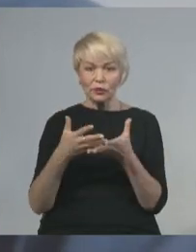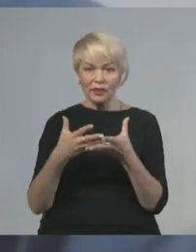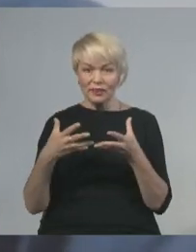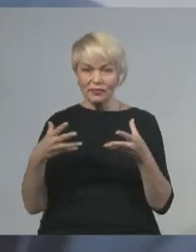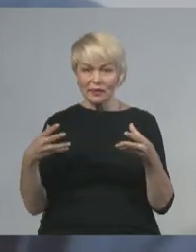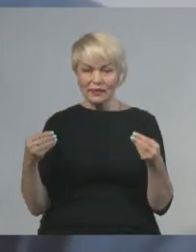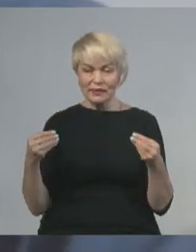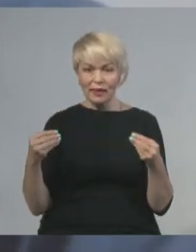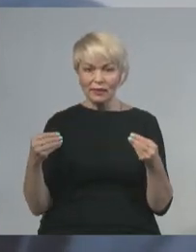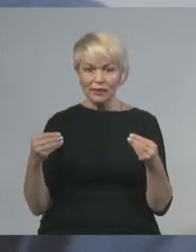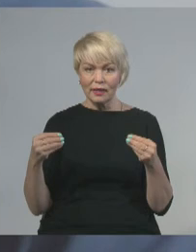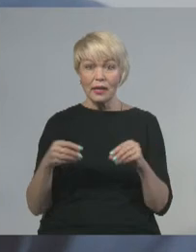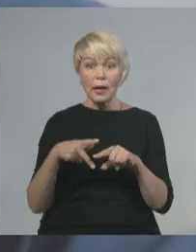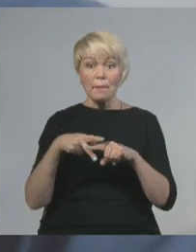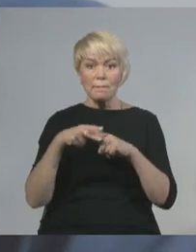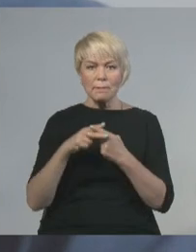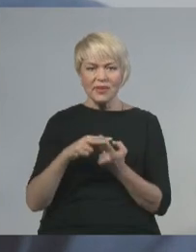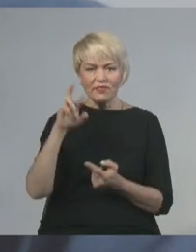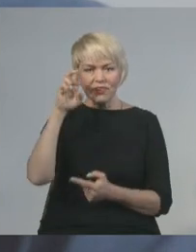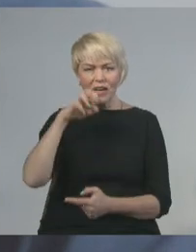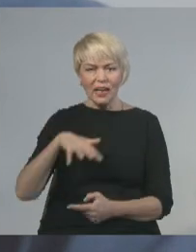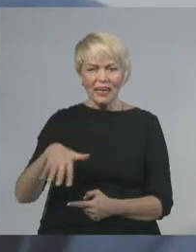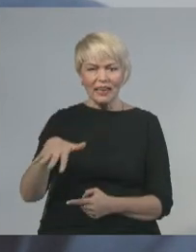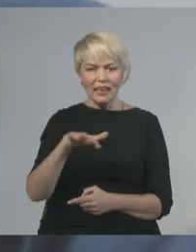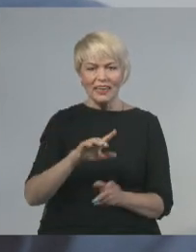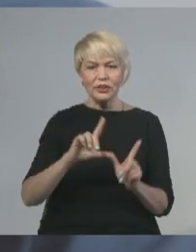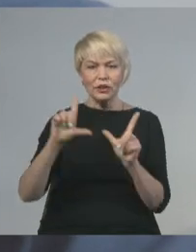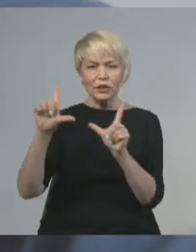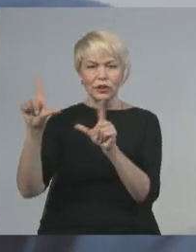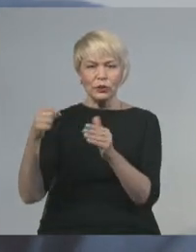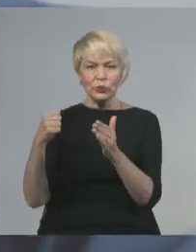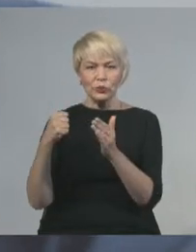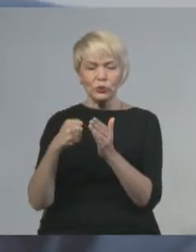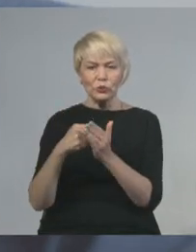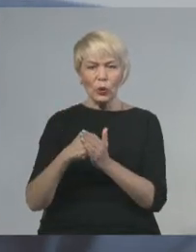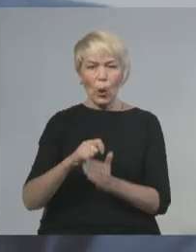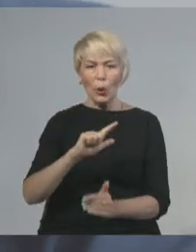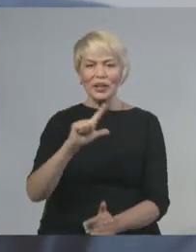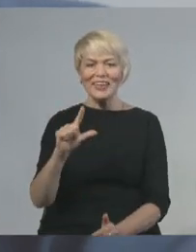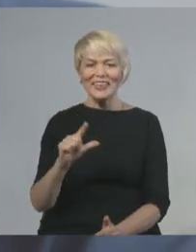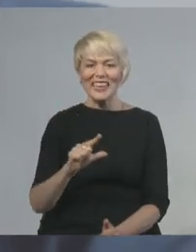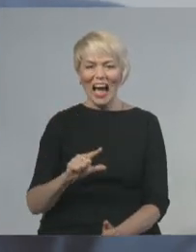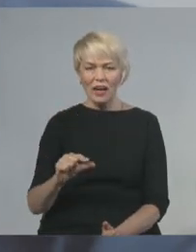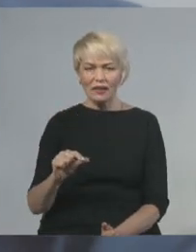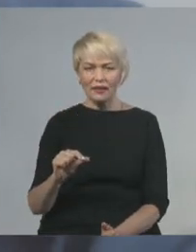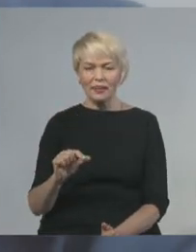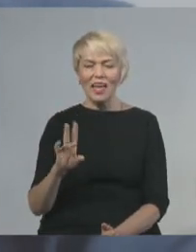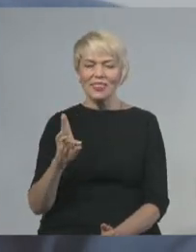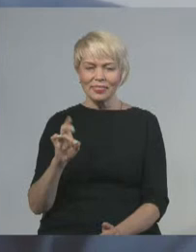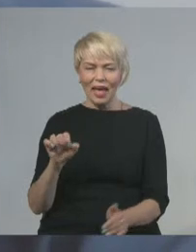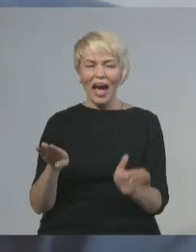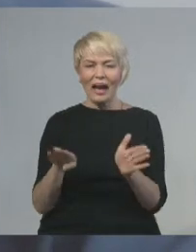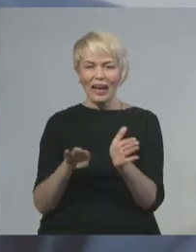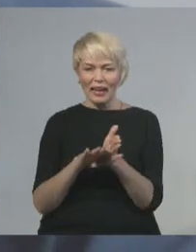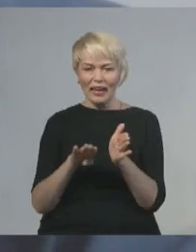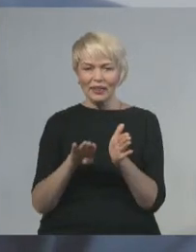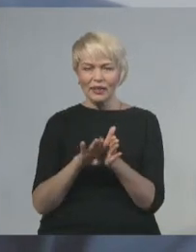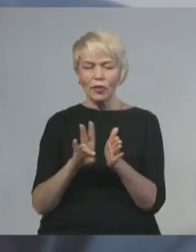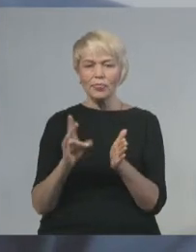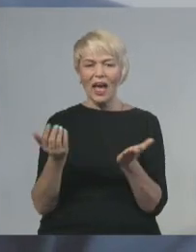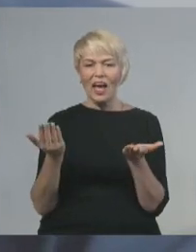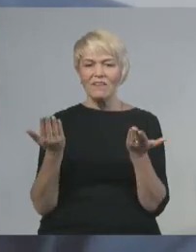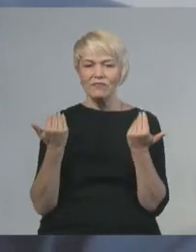half of the country goes to italy for the skiing holidays and obviously people are looking forward to it and people are are